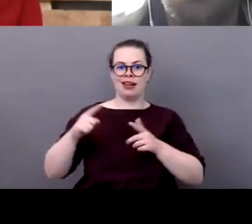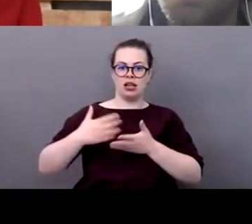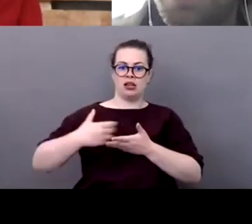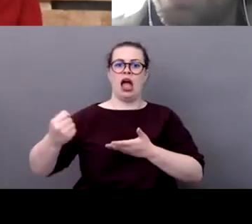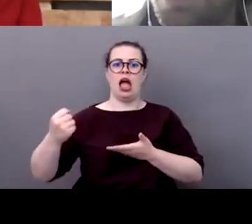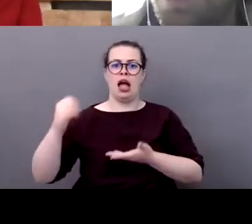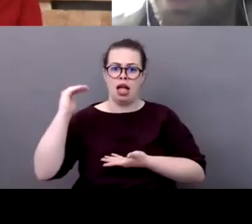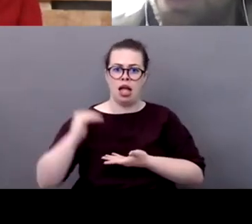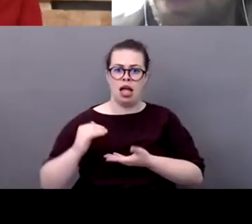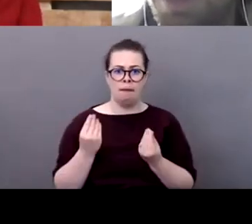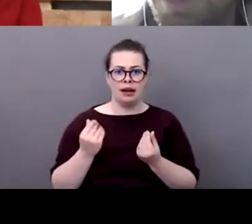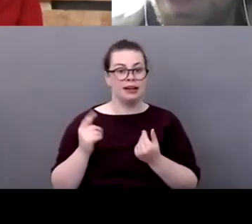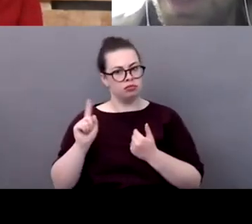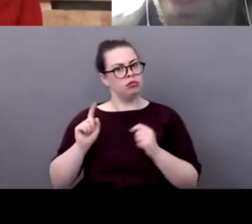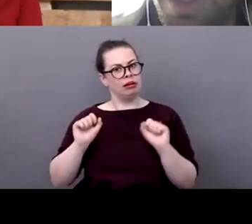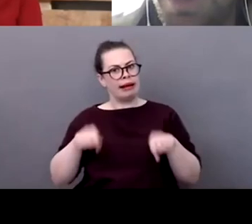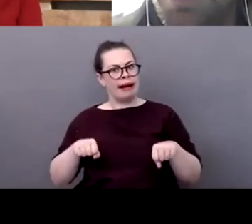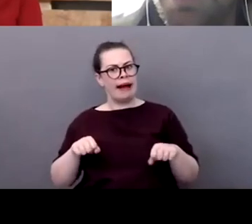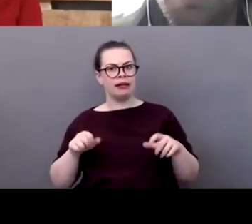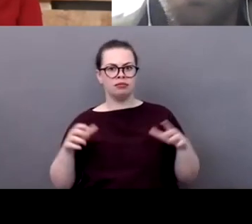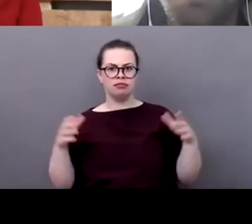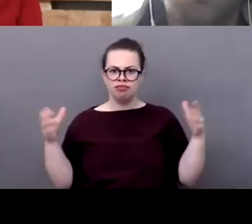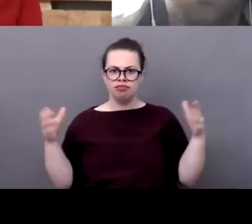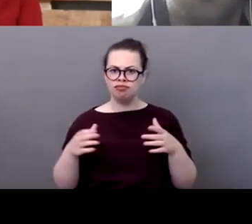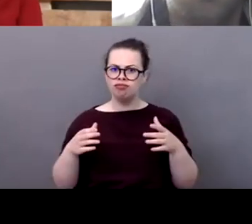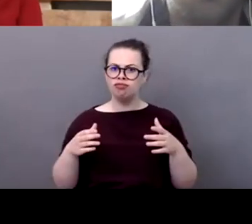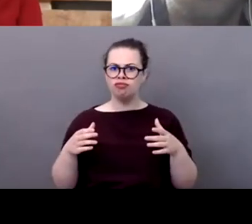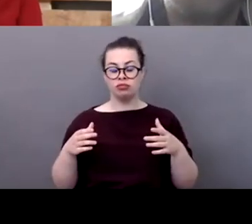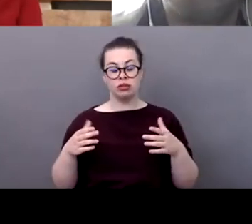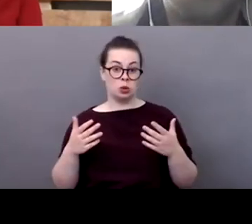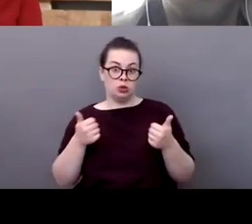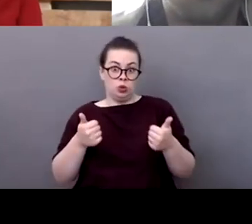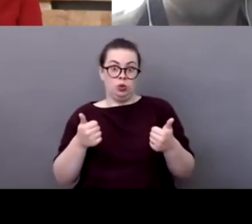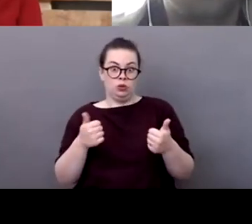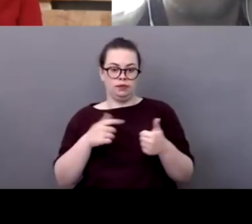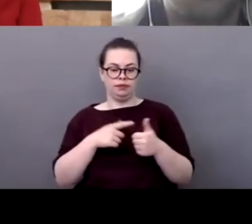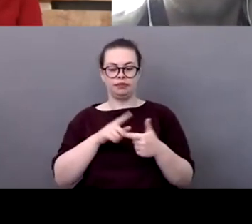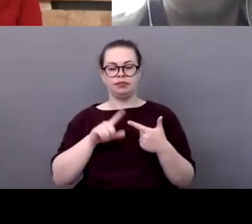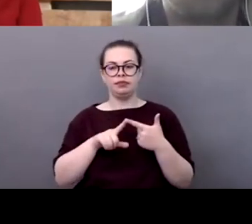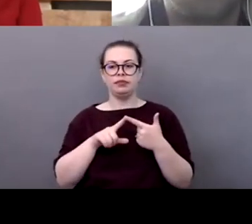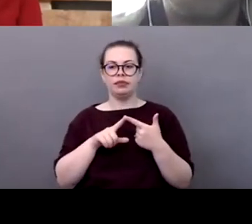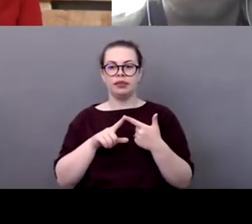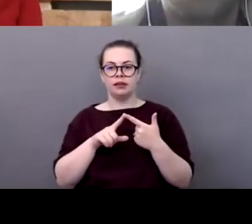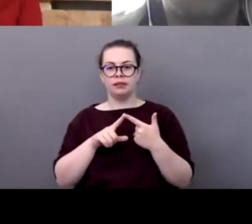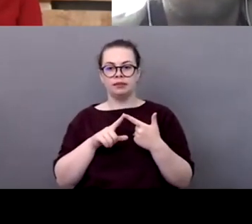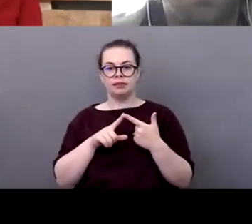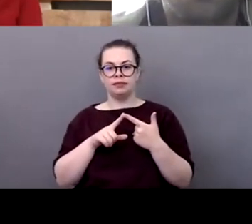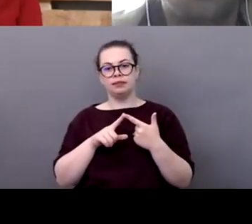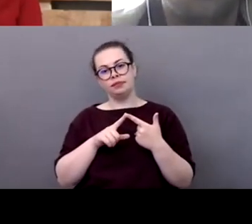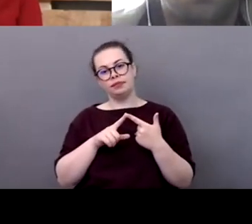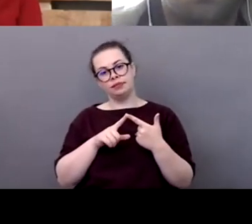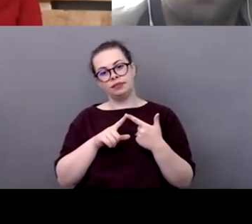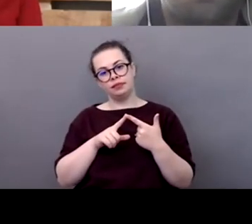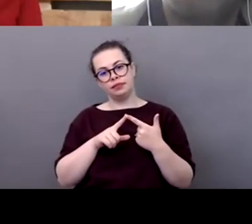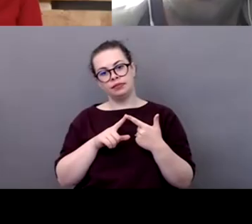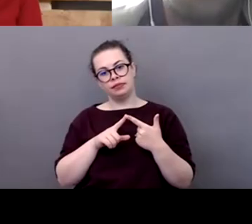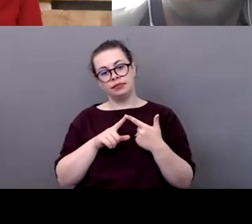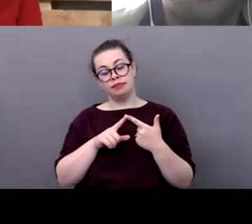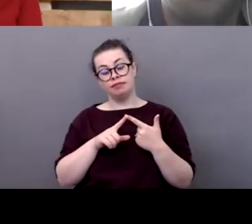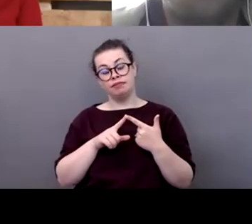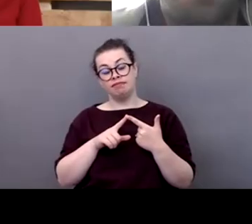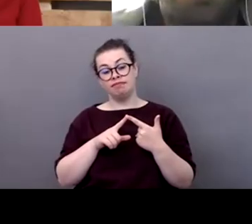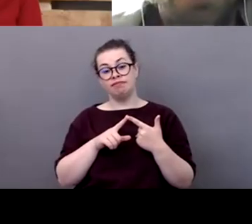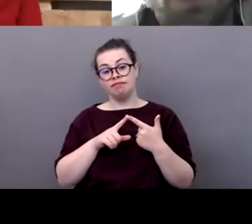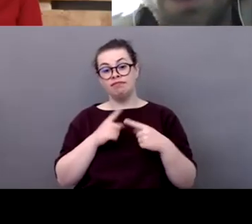key collective work. And another thing is big question that all of those brands have to